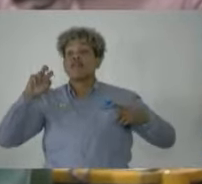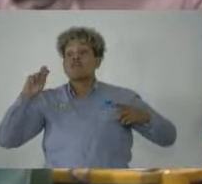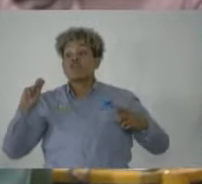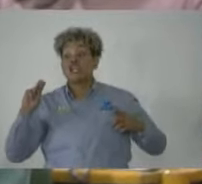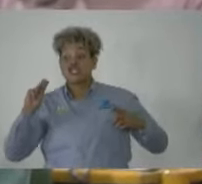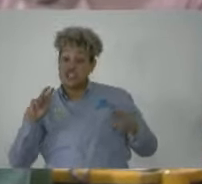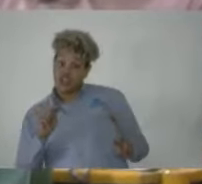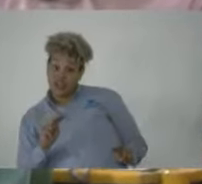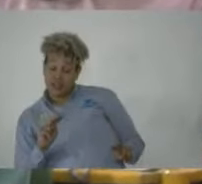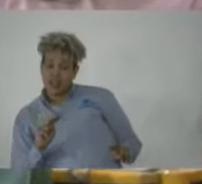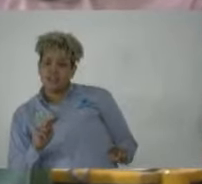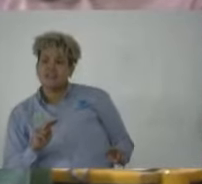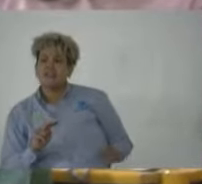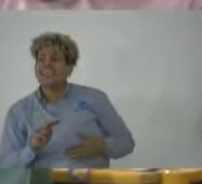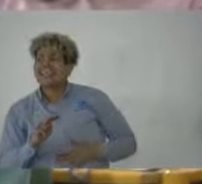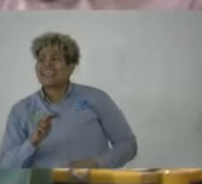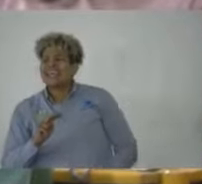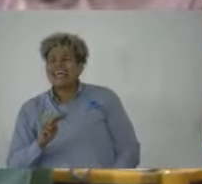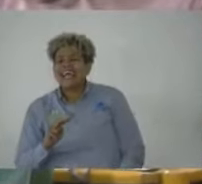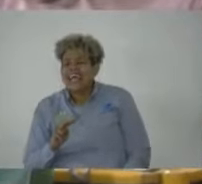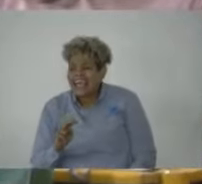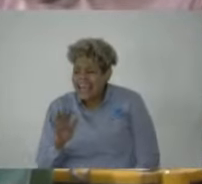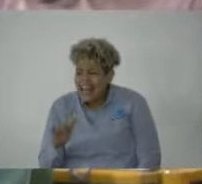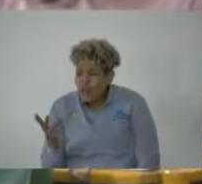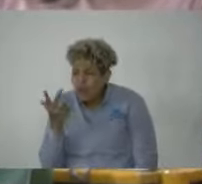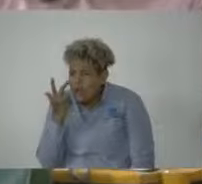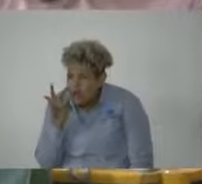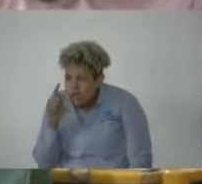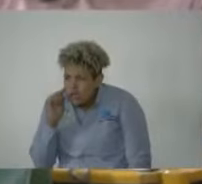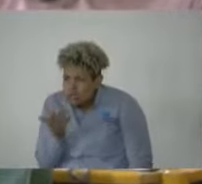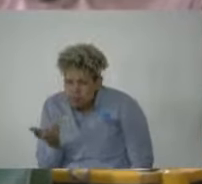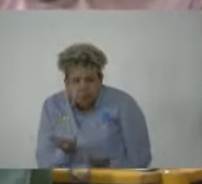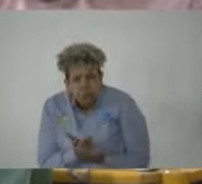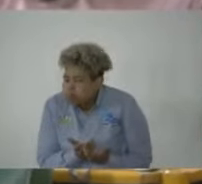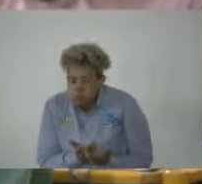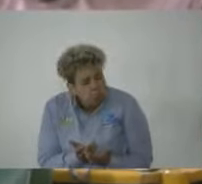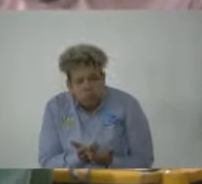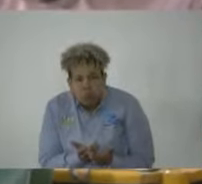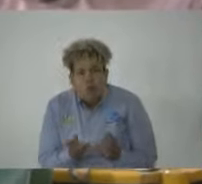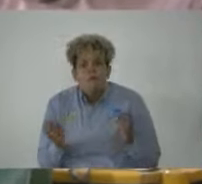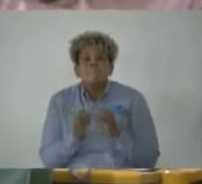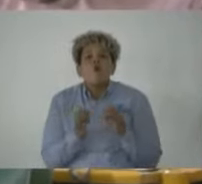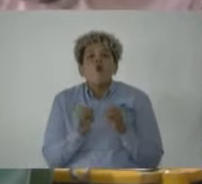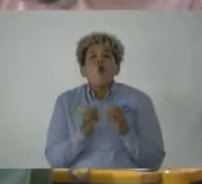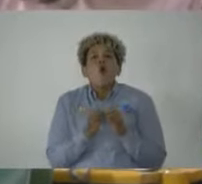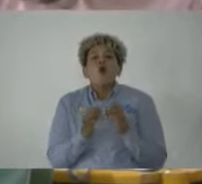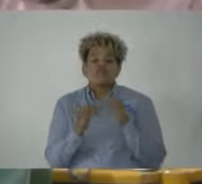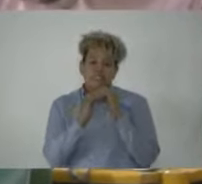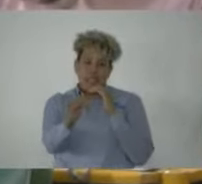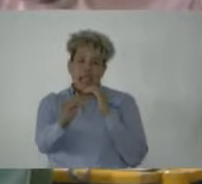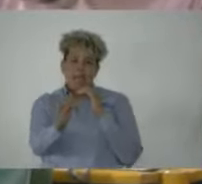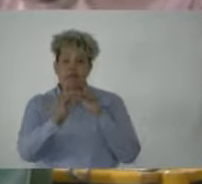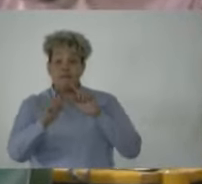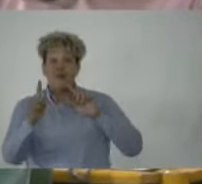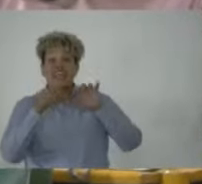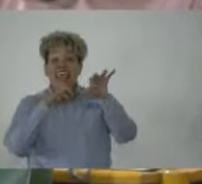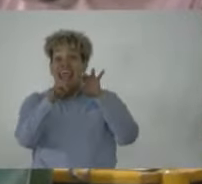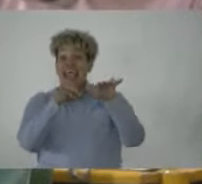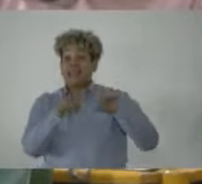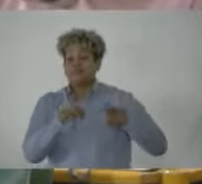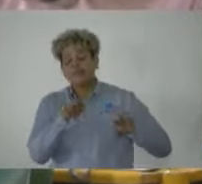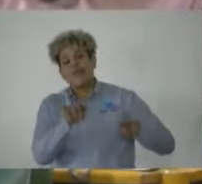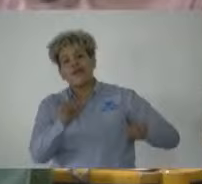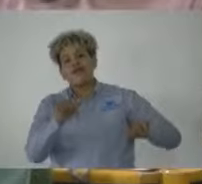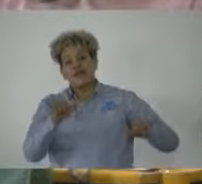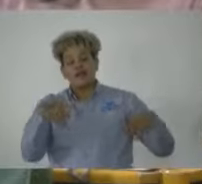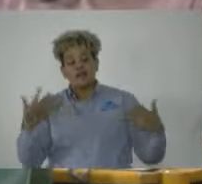Speaker, is not what it seems to be. It's much more stable. What explains